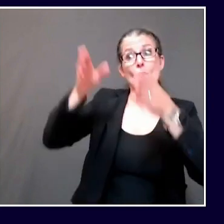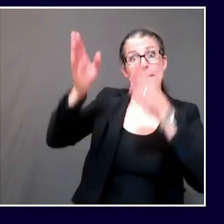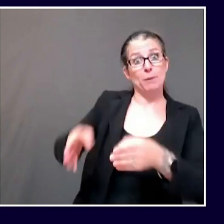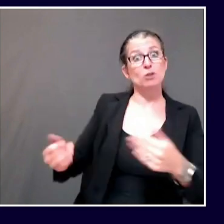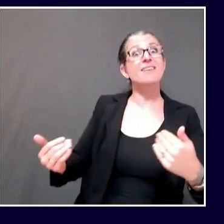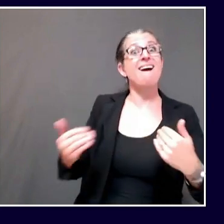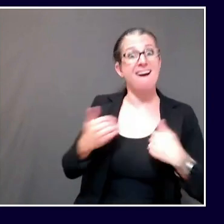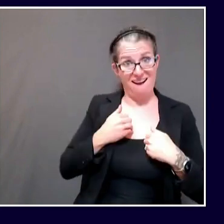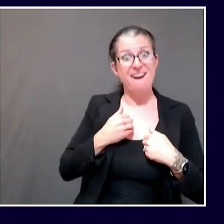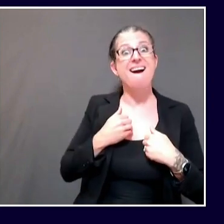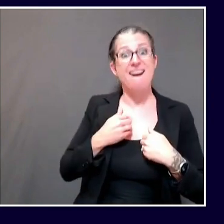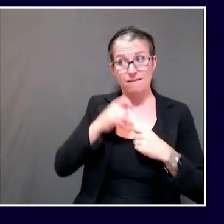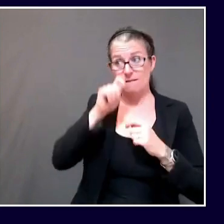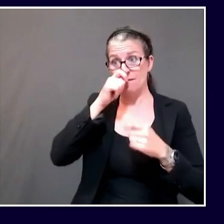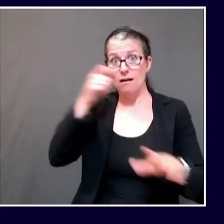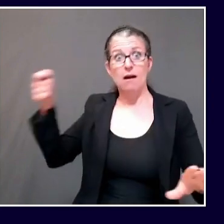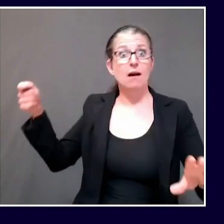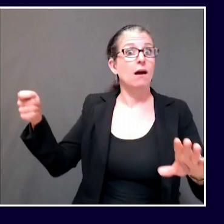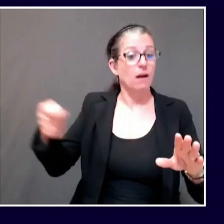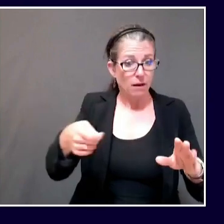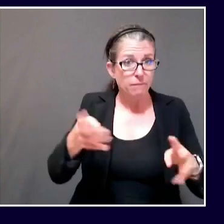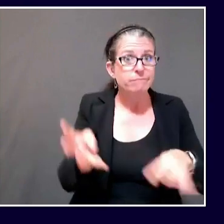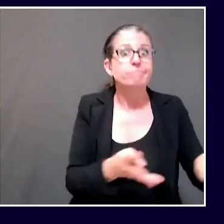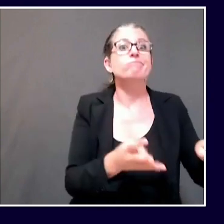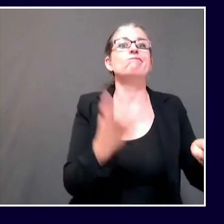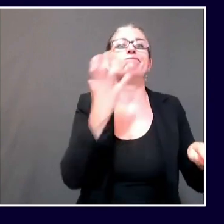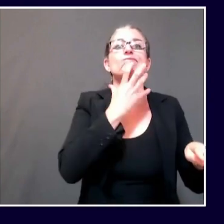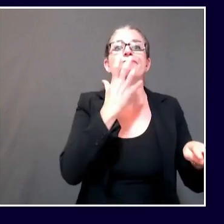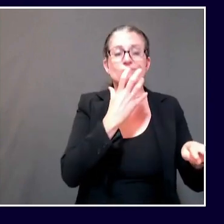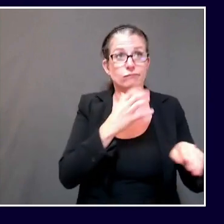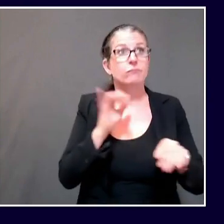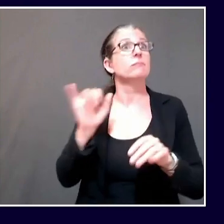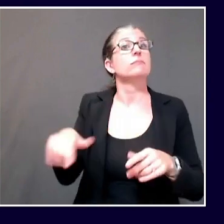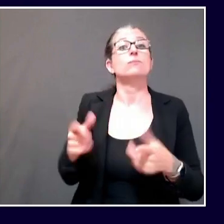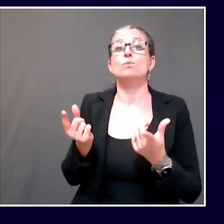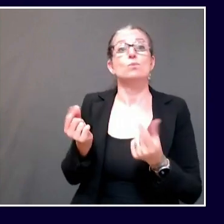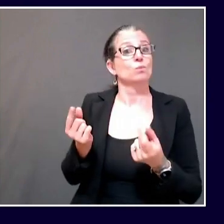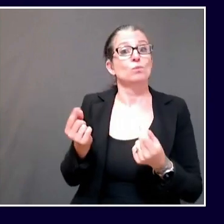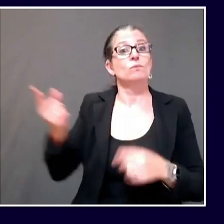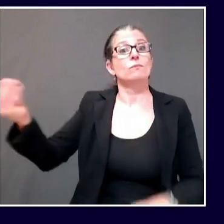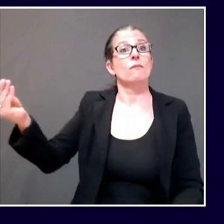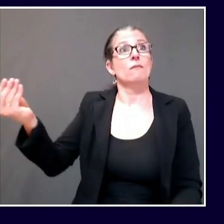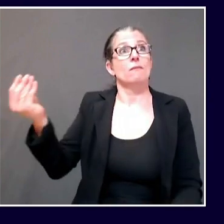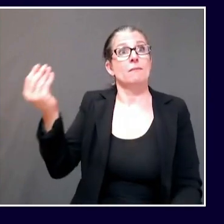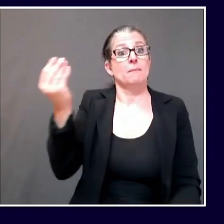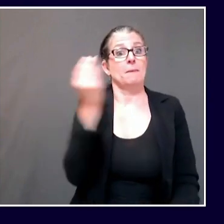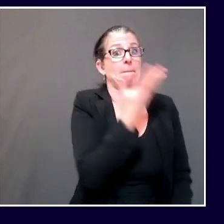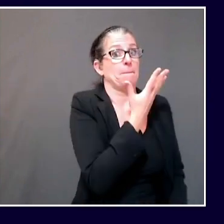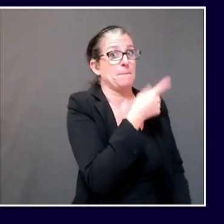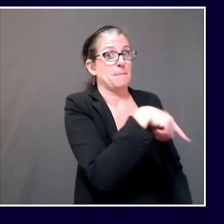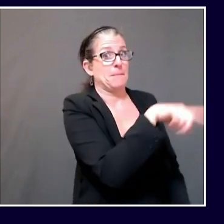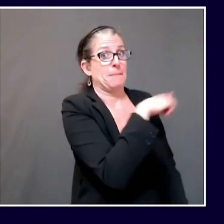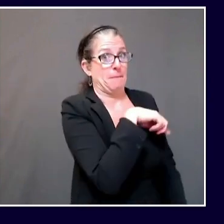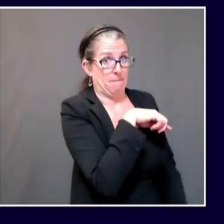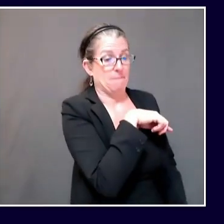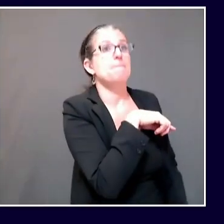get a report from a lab that says there's an outbreak. That's not how that happens. What we get are reports of confirmed cases